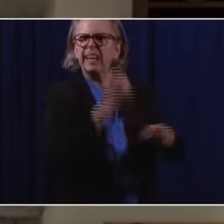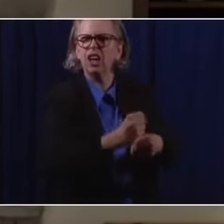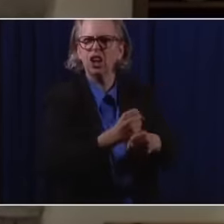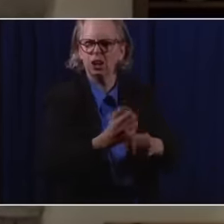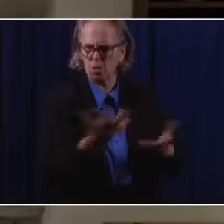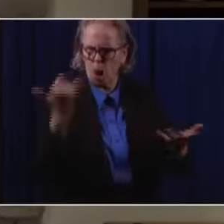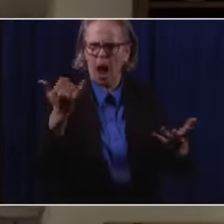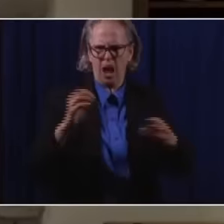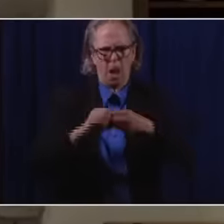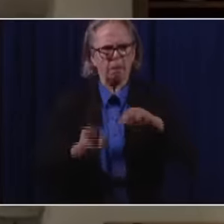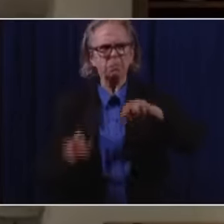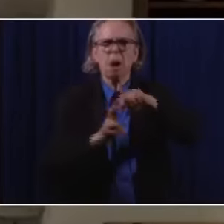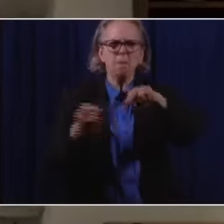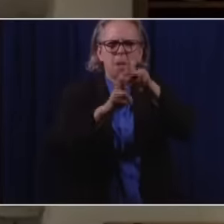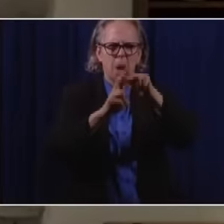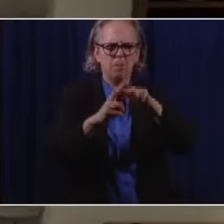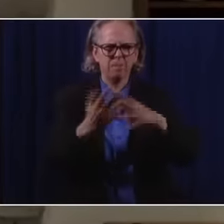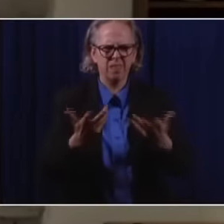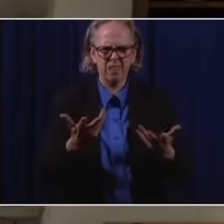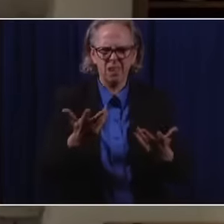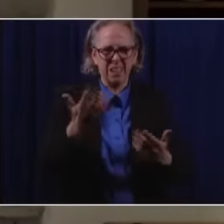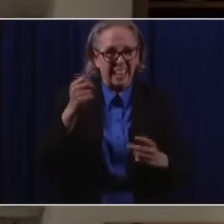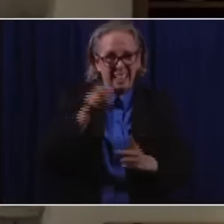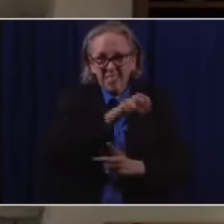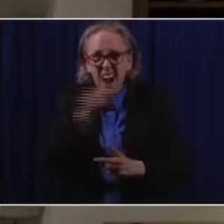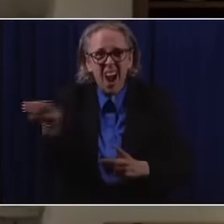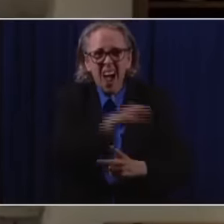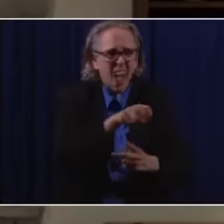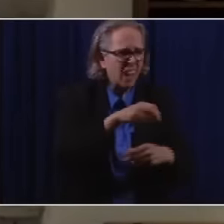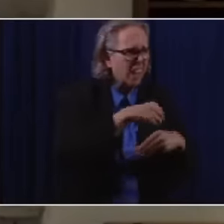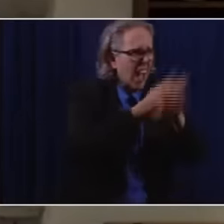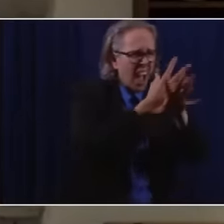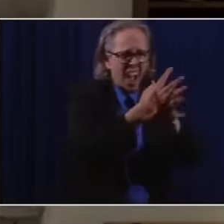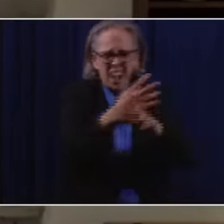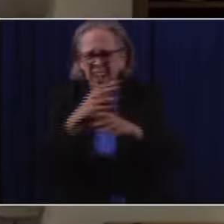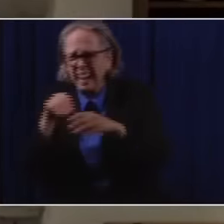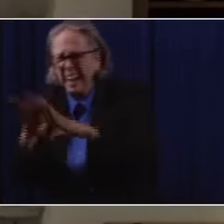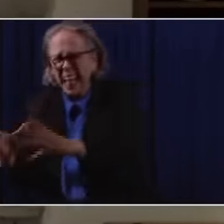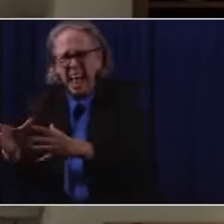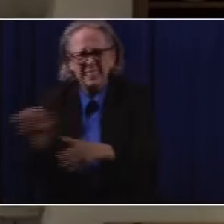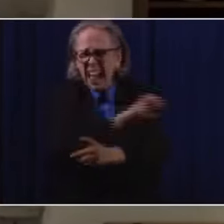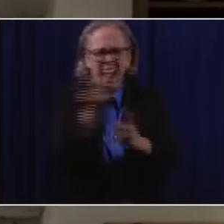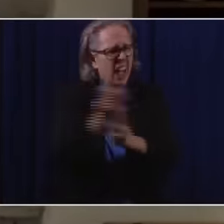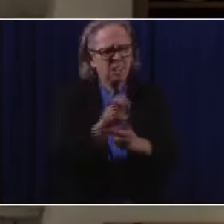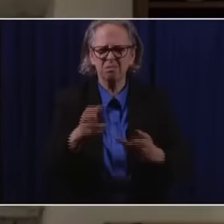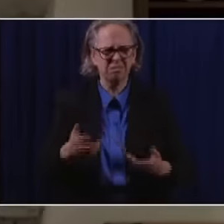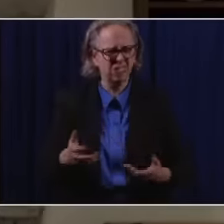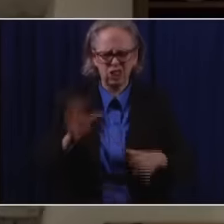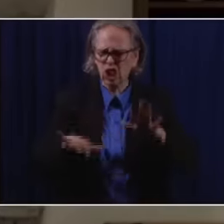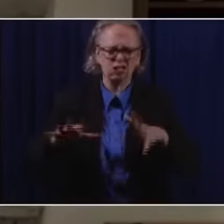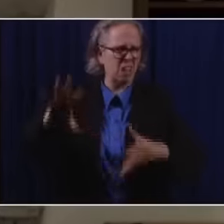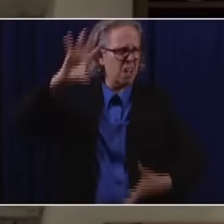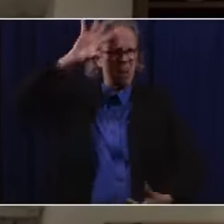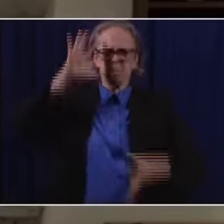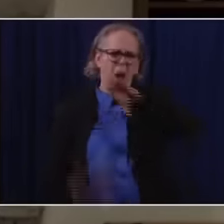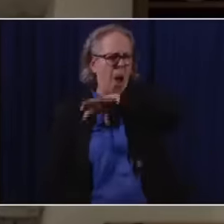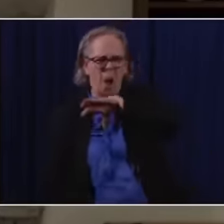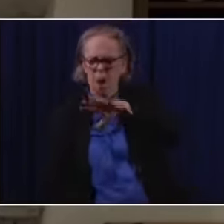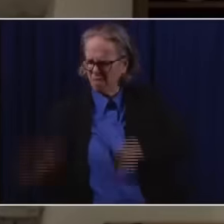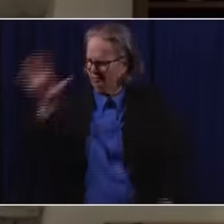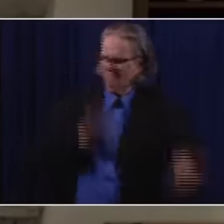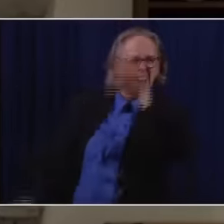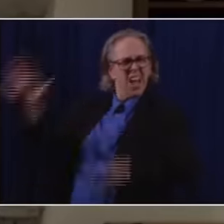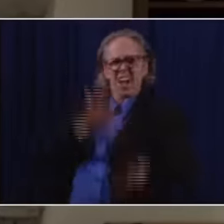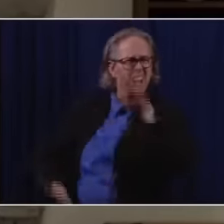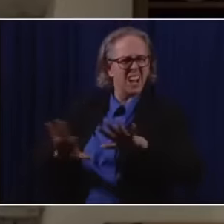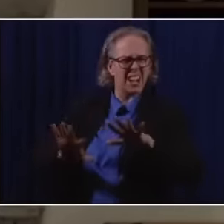think we should consider what impact that has on these children. I'm not questioning why the schools are doing it,